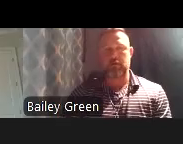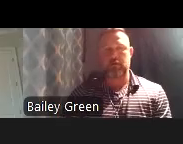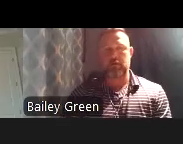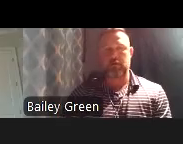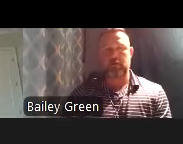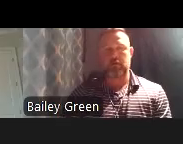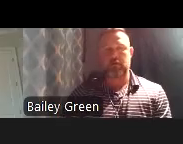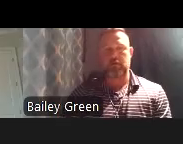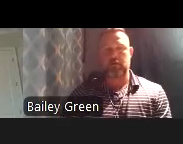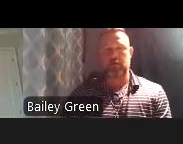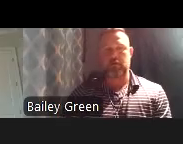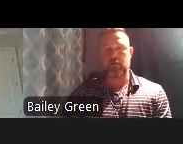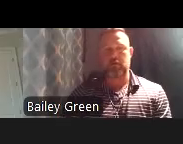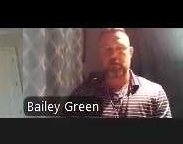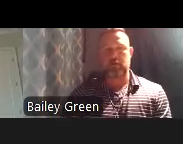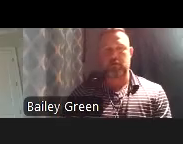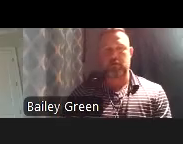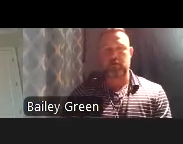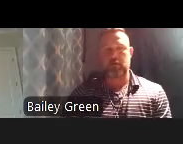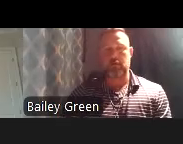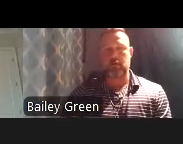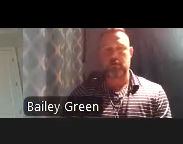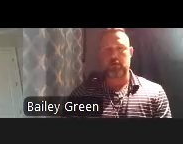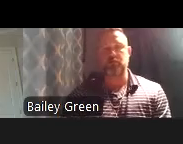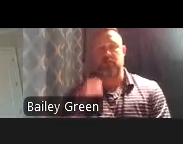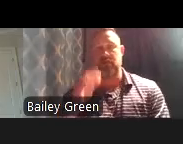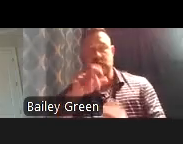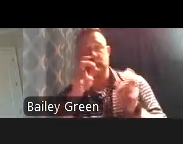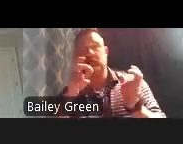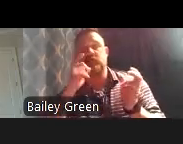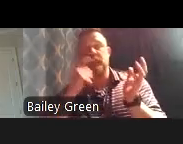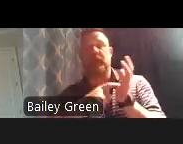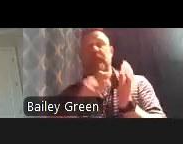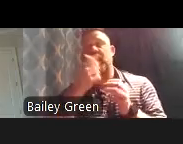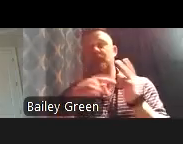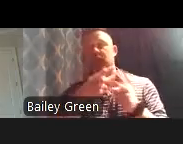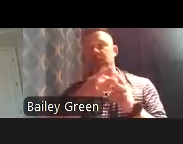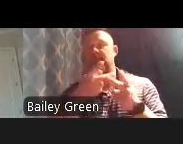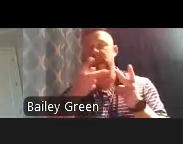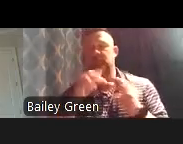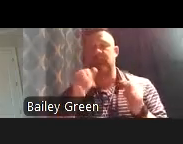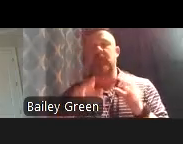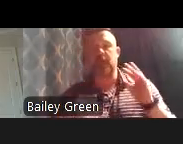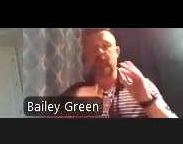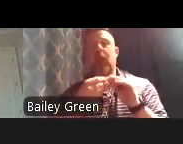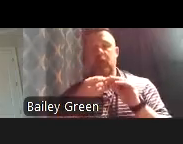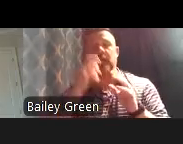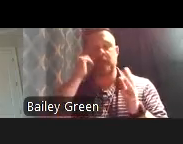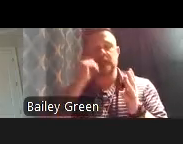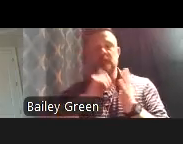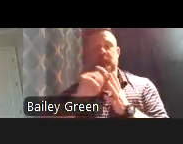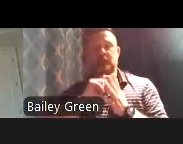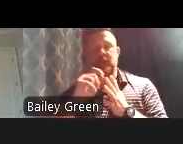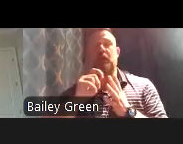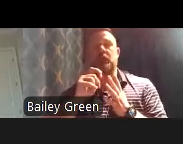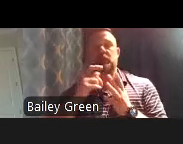statute identifies other types of positions that can be added at the secretary's